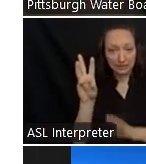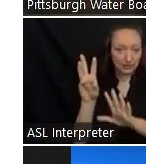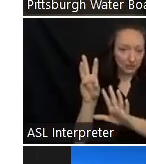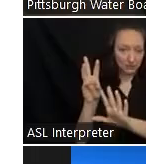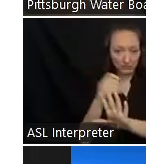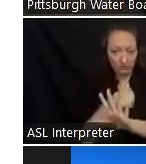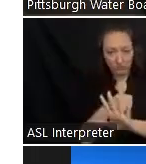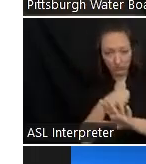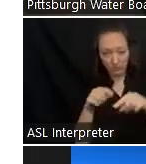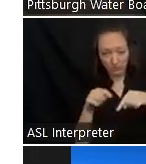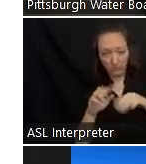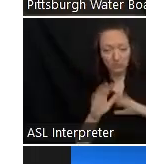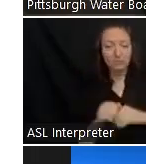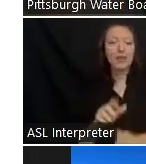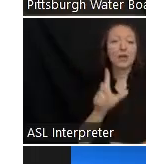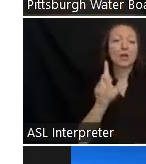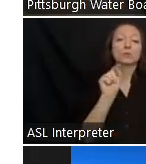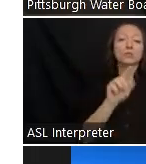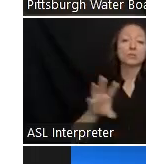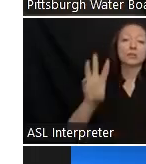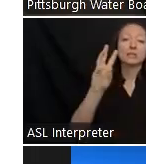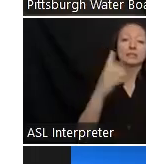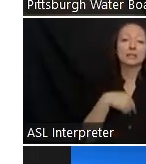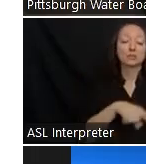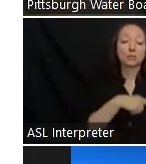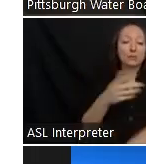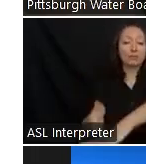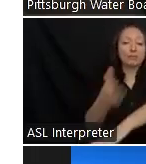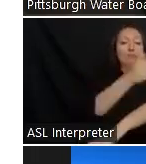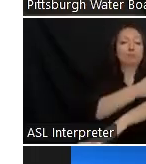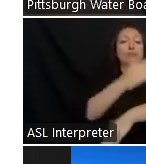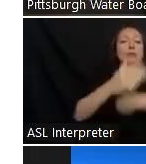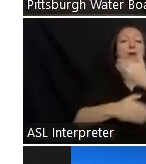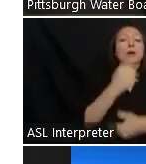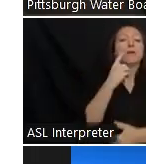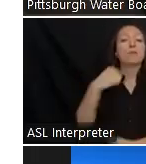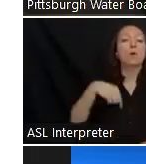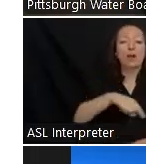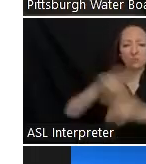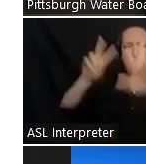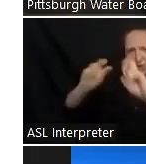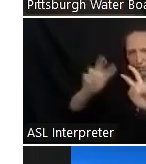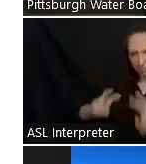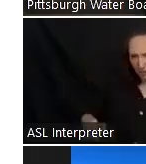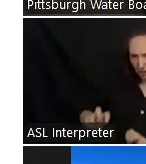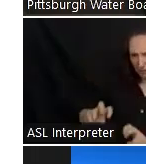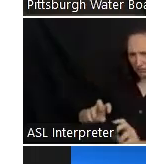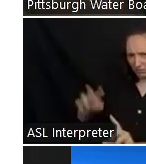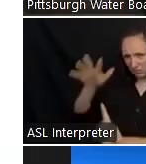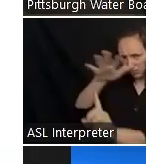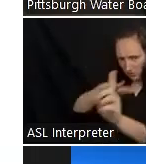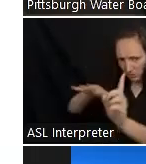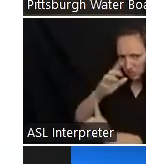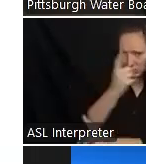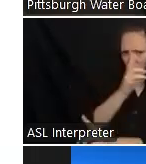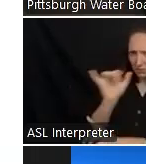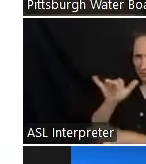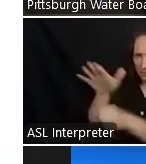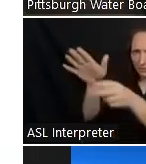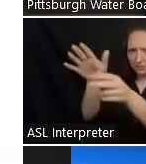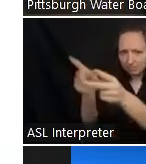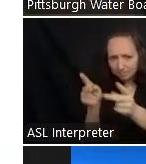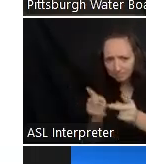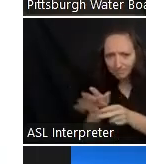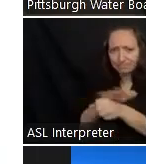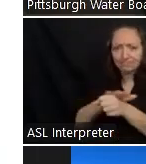In 2026, we enhanced our process for assessing the condition and location of these assets for purposes of prioritizing their